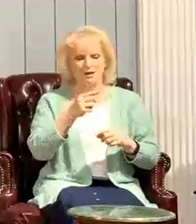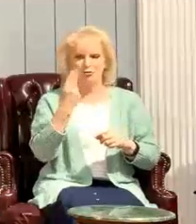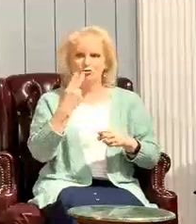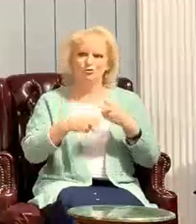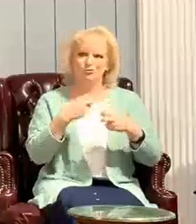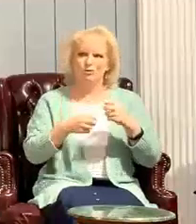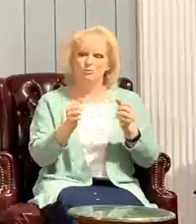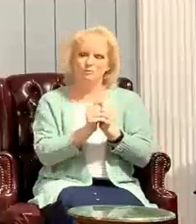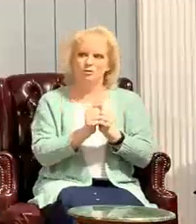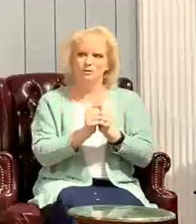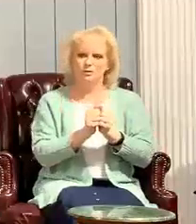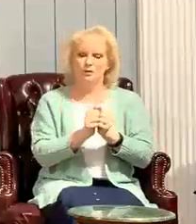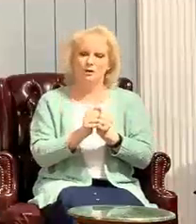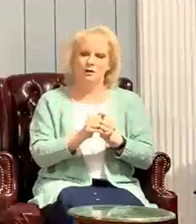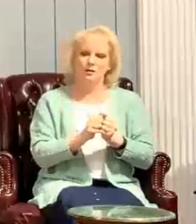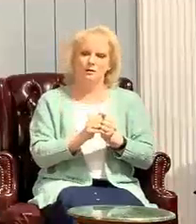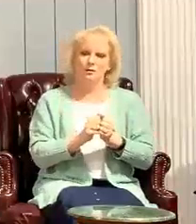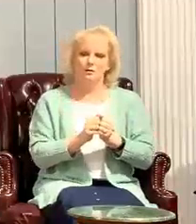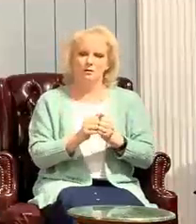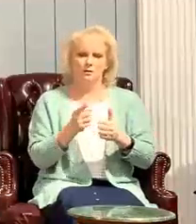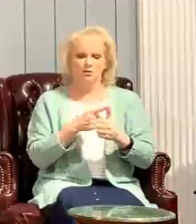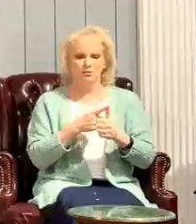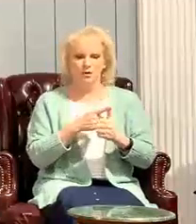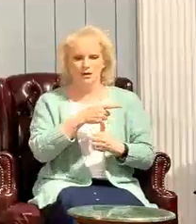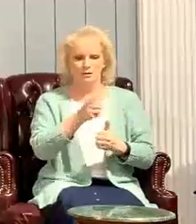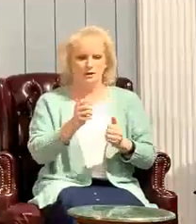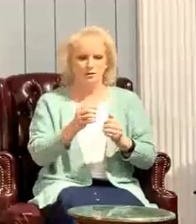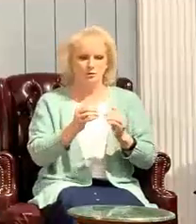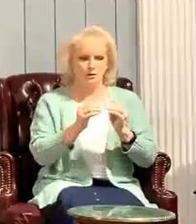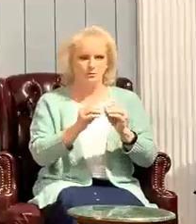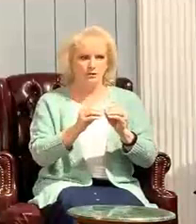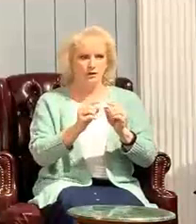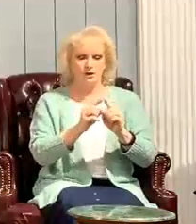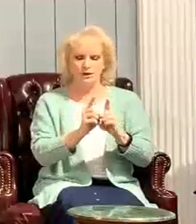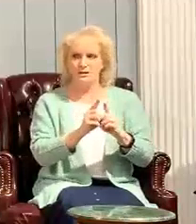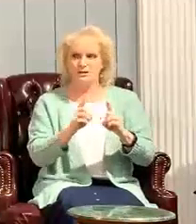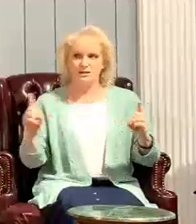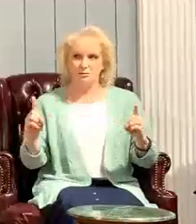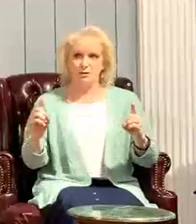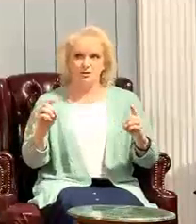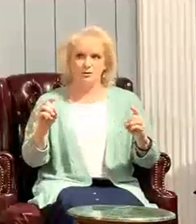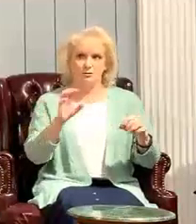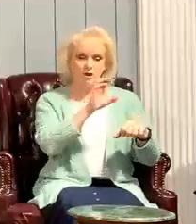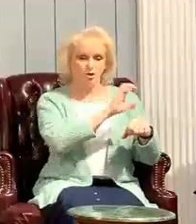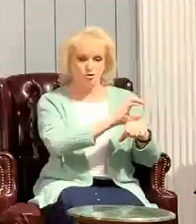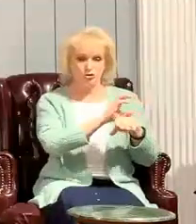Number one was that they believed in separation of church and state. They did not believe